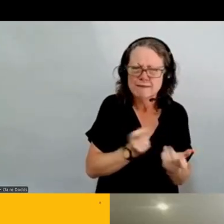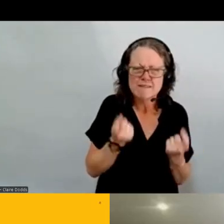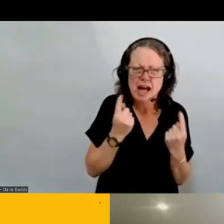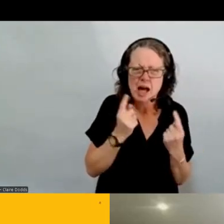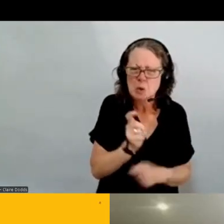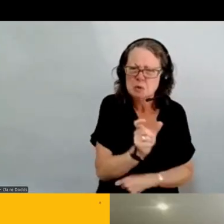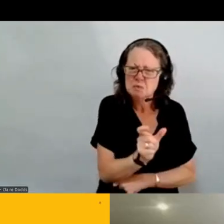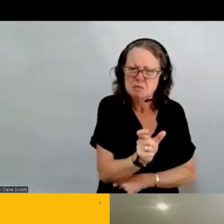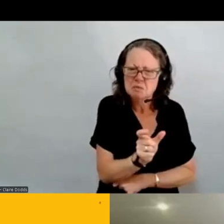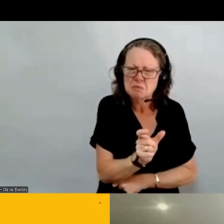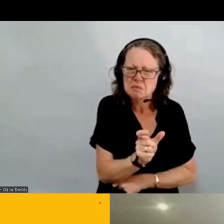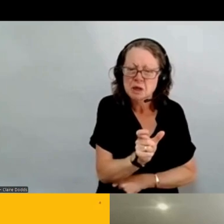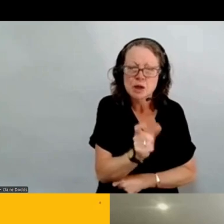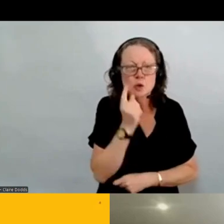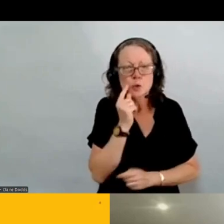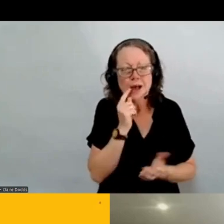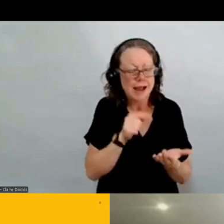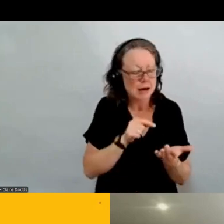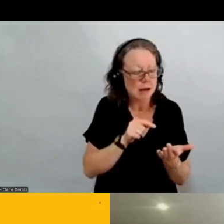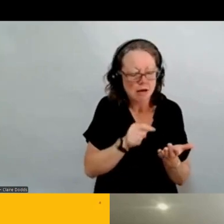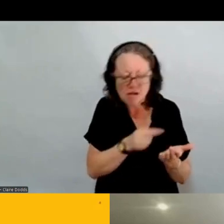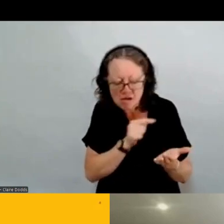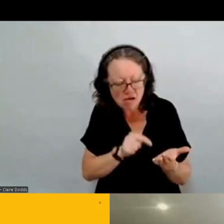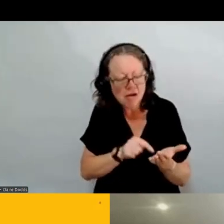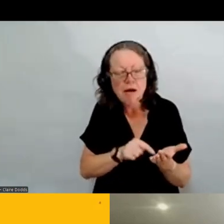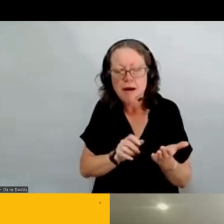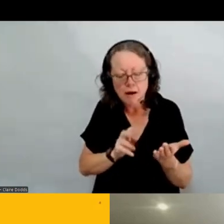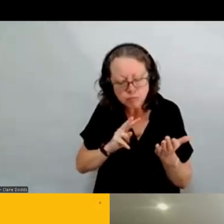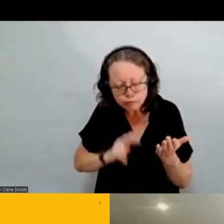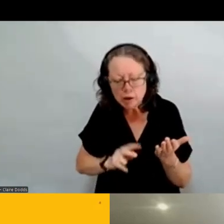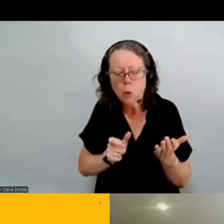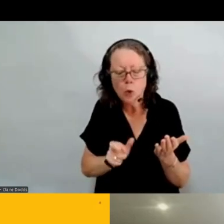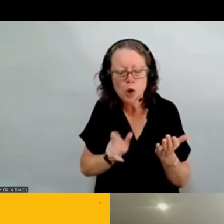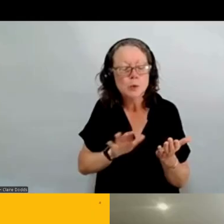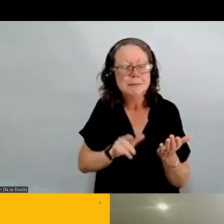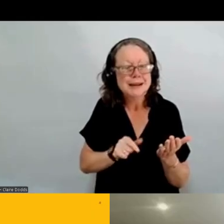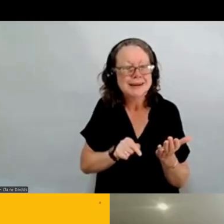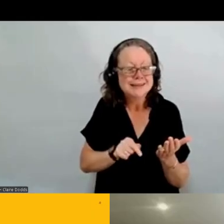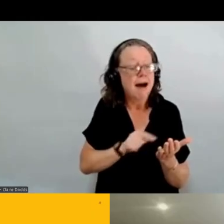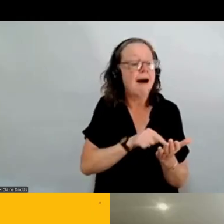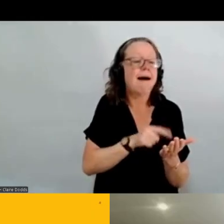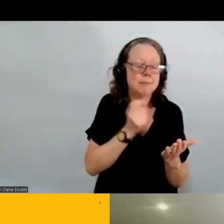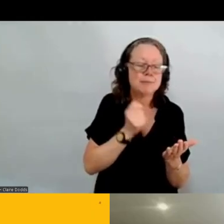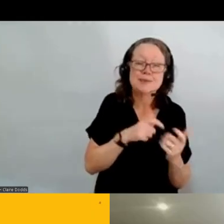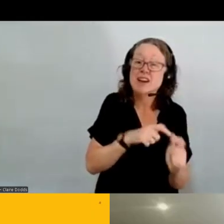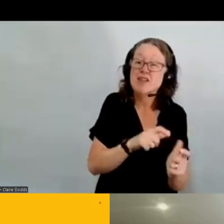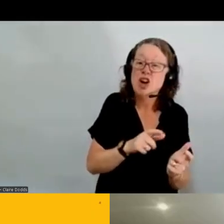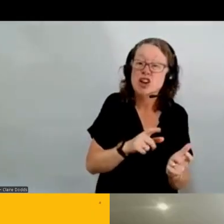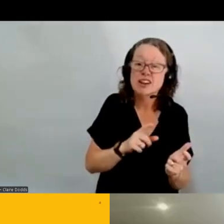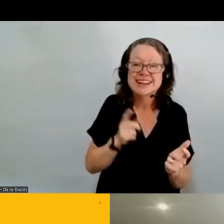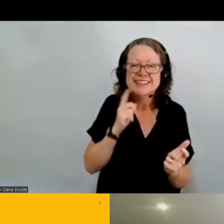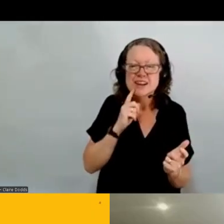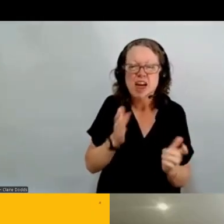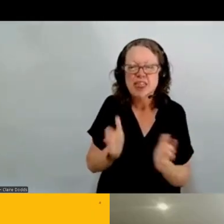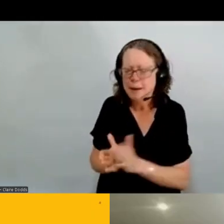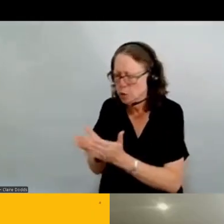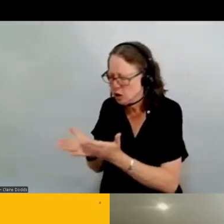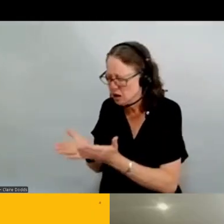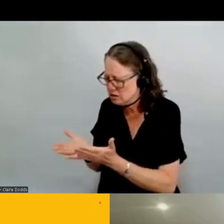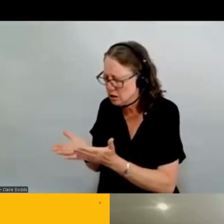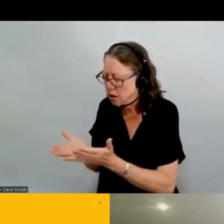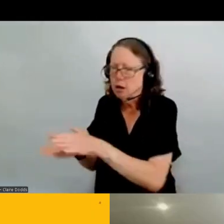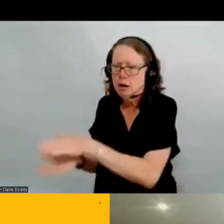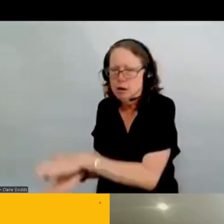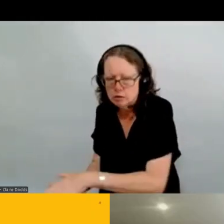definition, that kind of thing. So our general message is all forms and formats are great. unmediated use of technology by children and